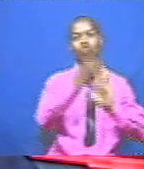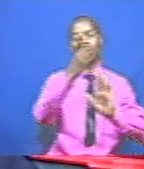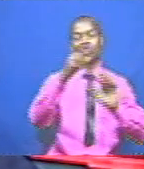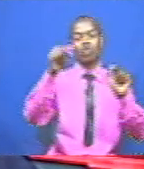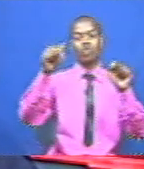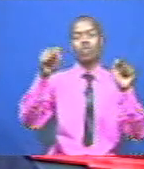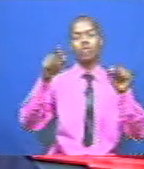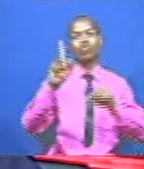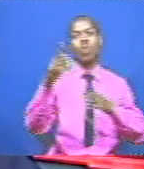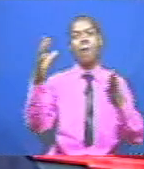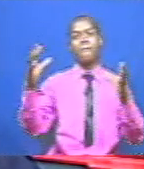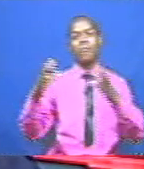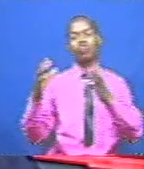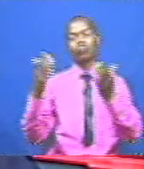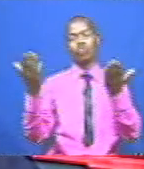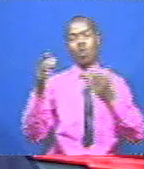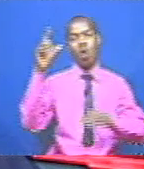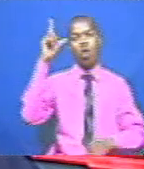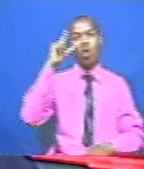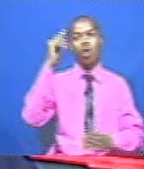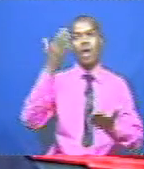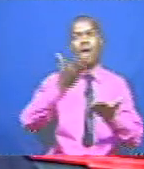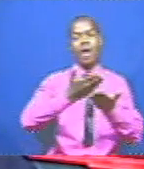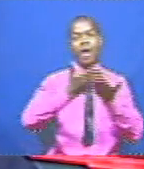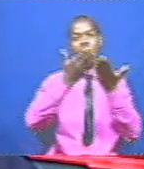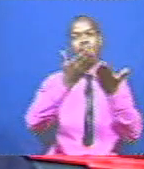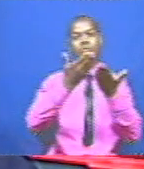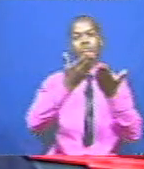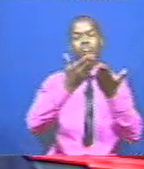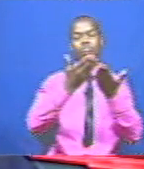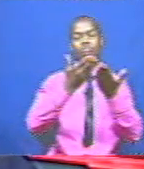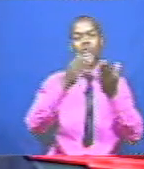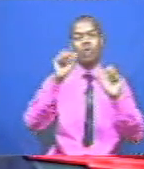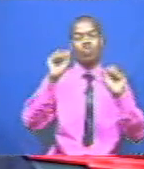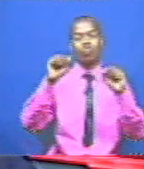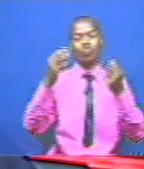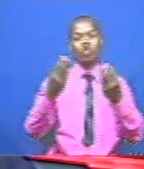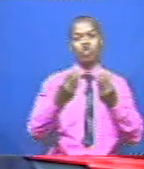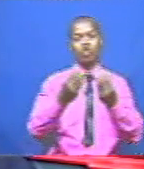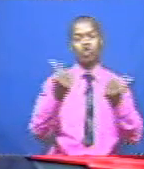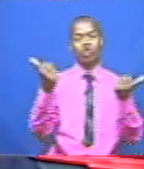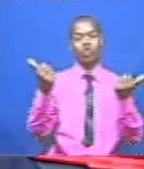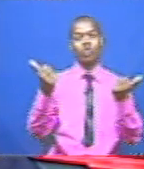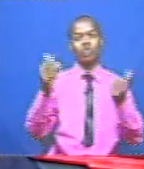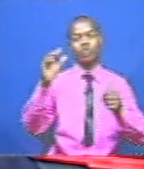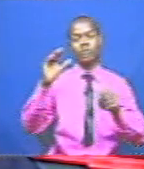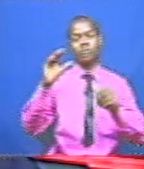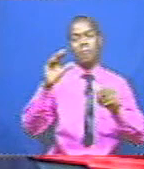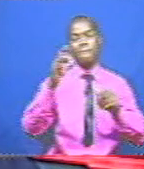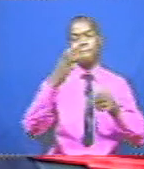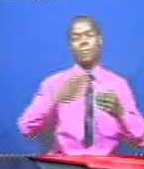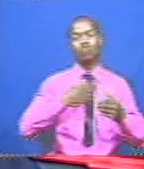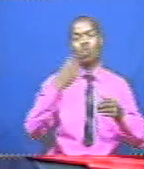which is the coastal block, and to help us dissect this issue is the CEO,